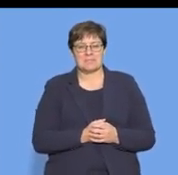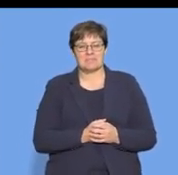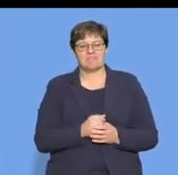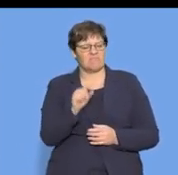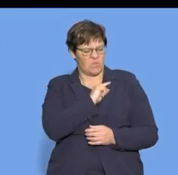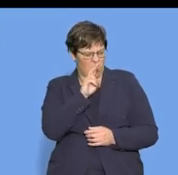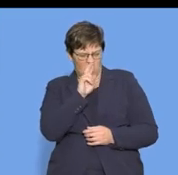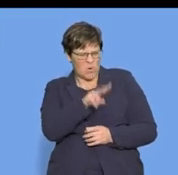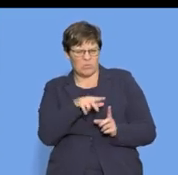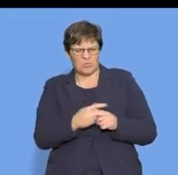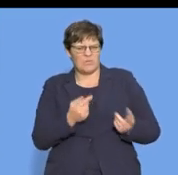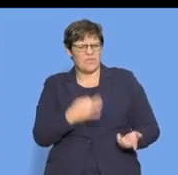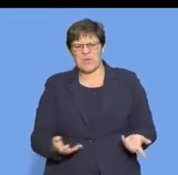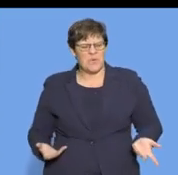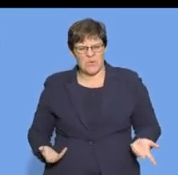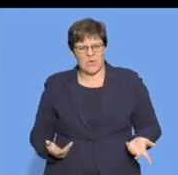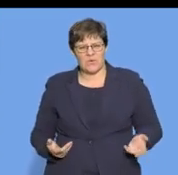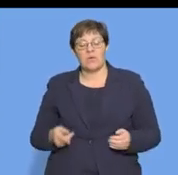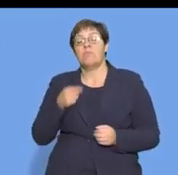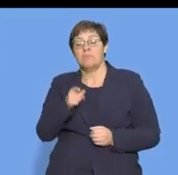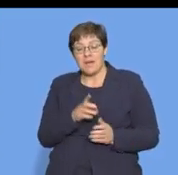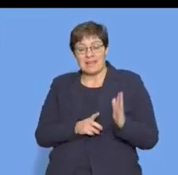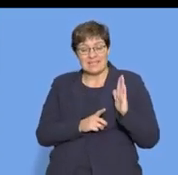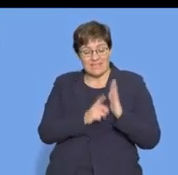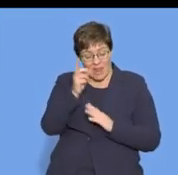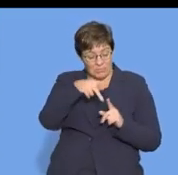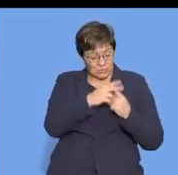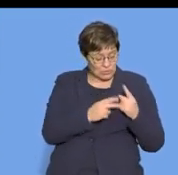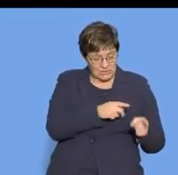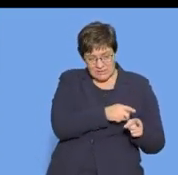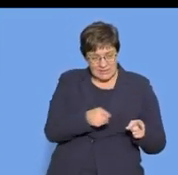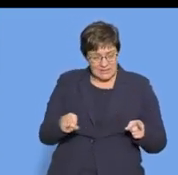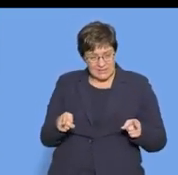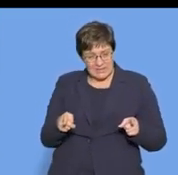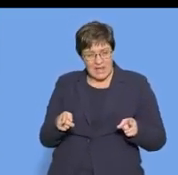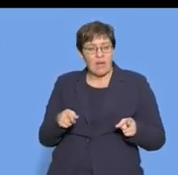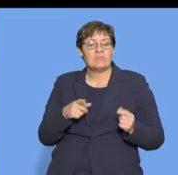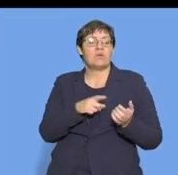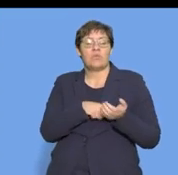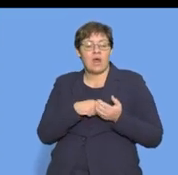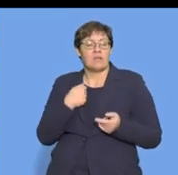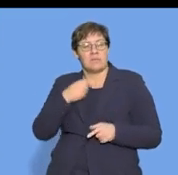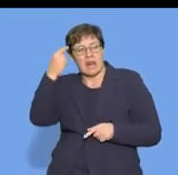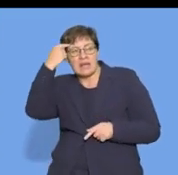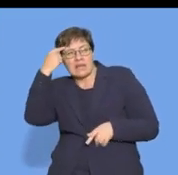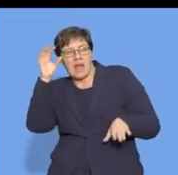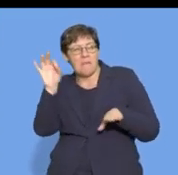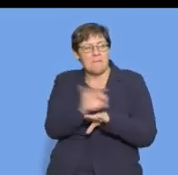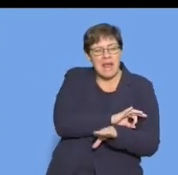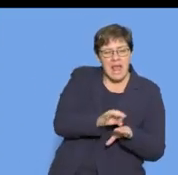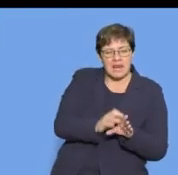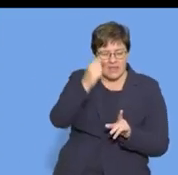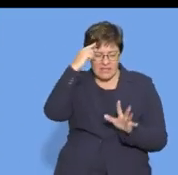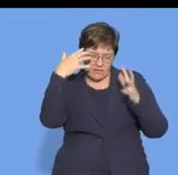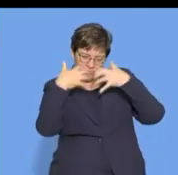we have a look, and the reason why we look at tools is because we see that as they developed these tools, what it required was planning